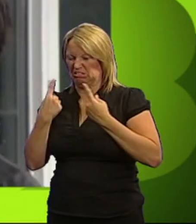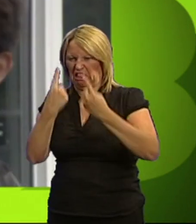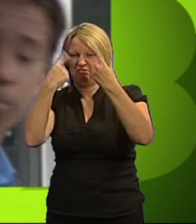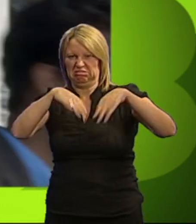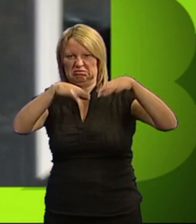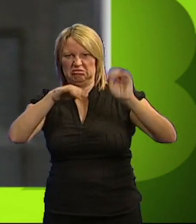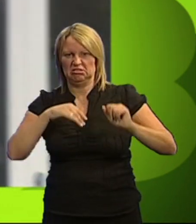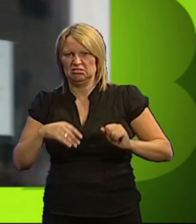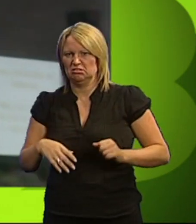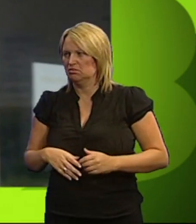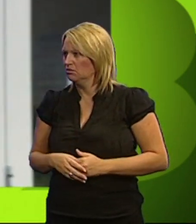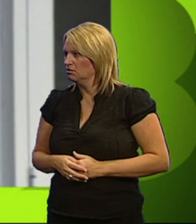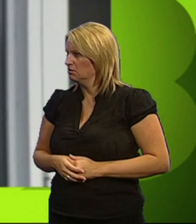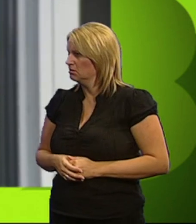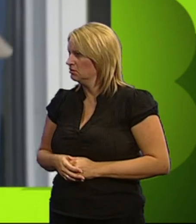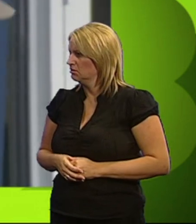your own. Goodbye.